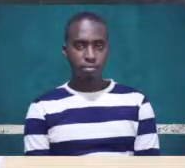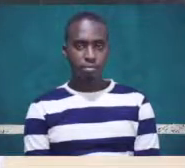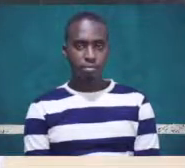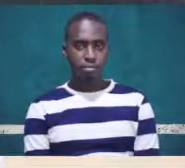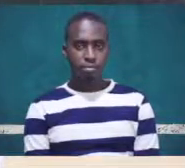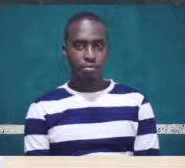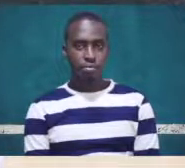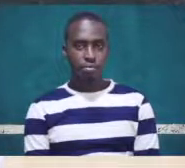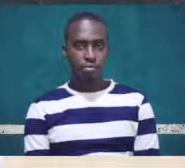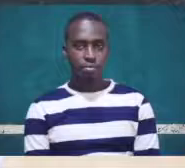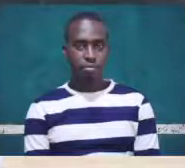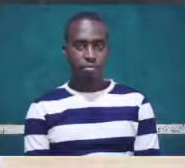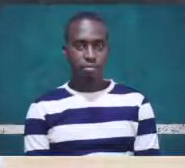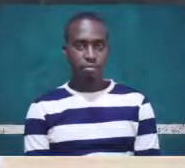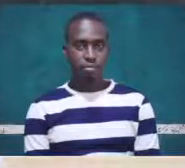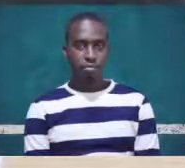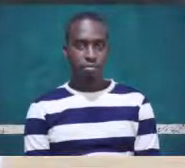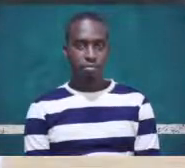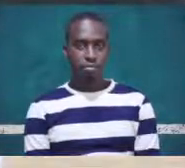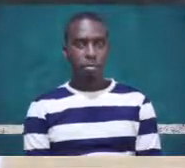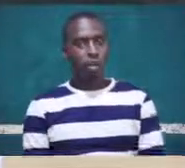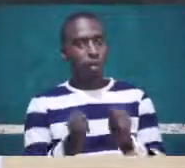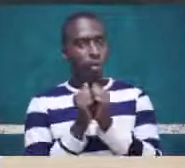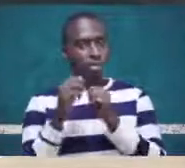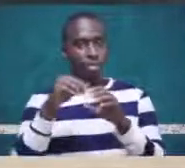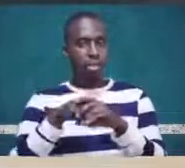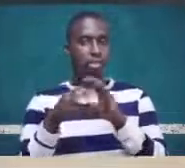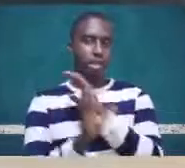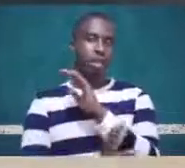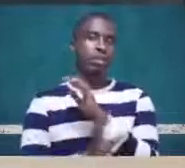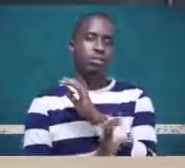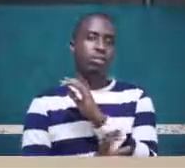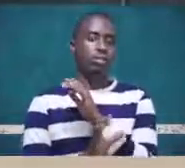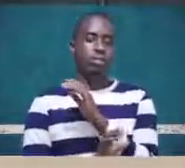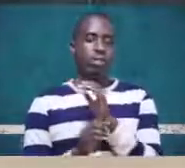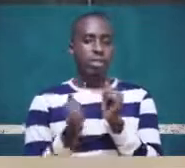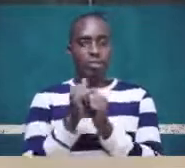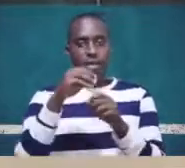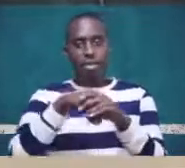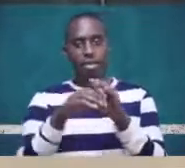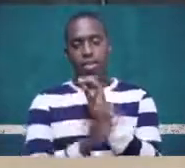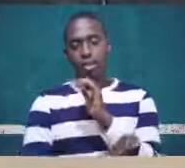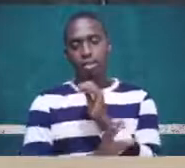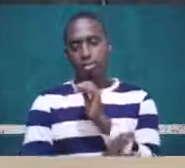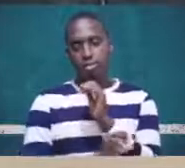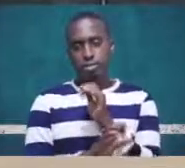Produced or consumed within the country. Within the country.